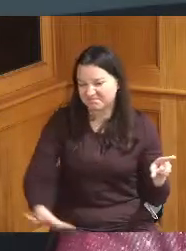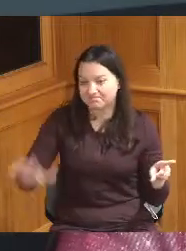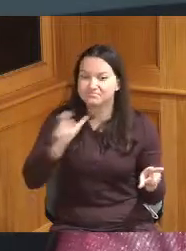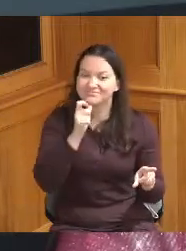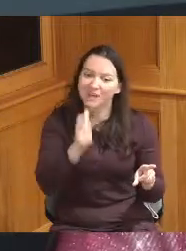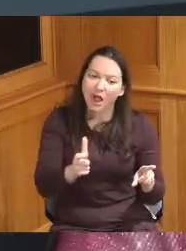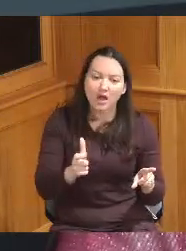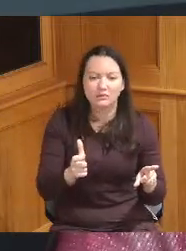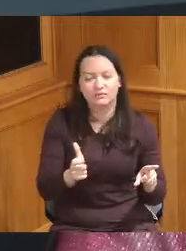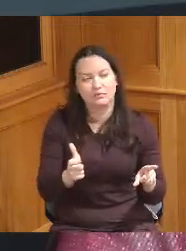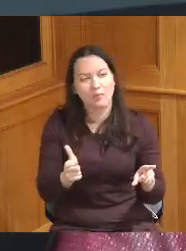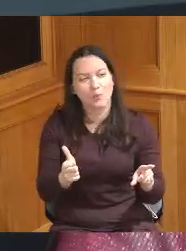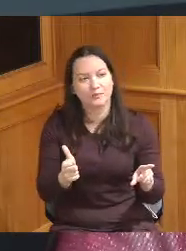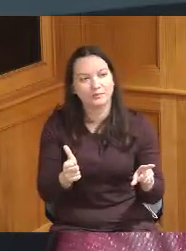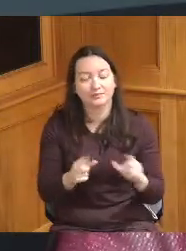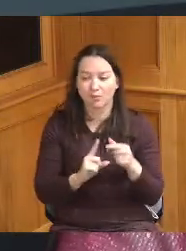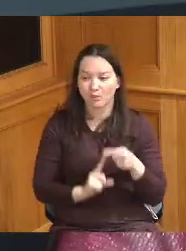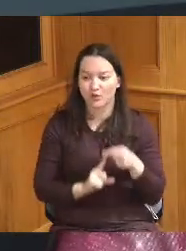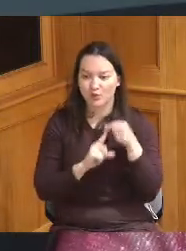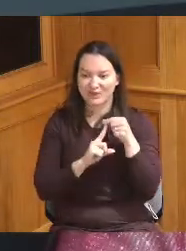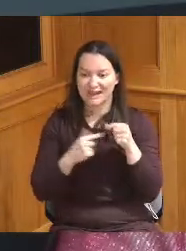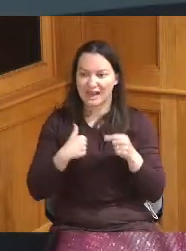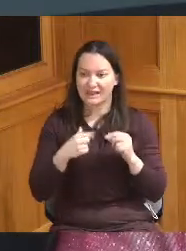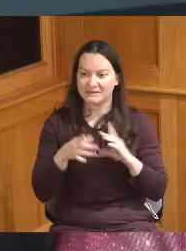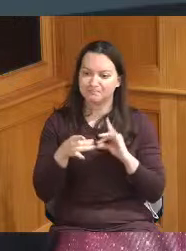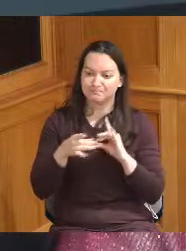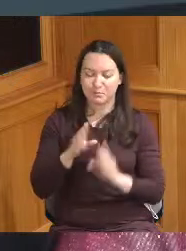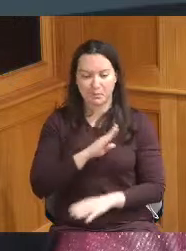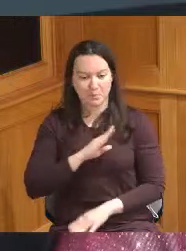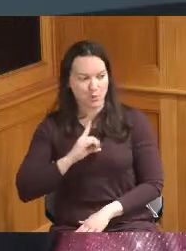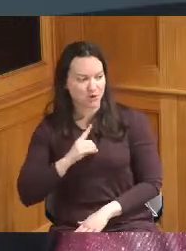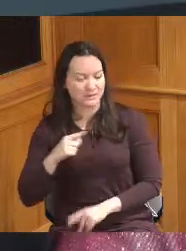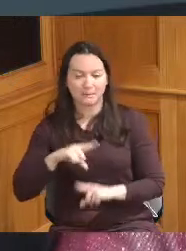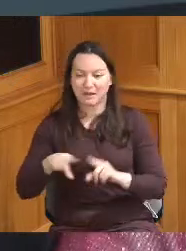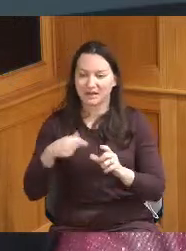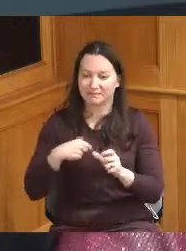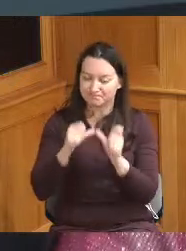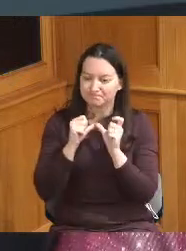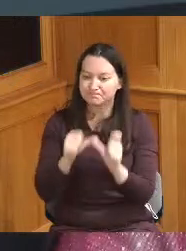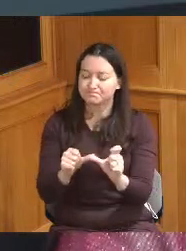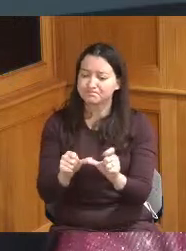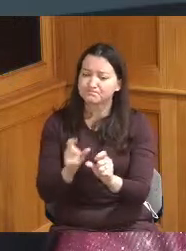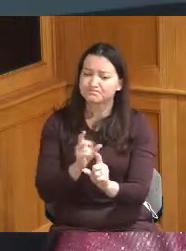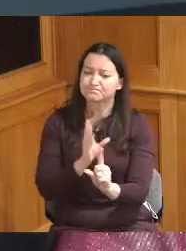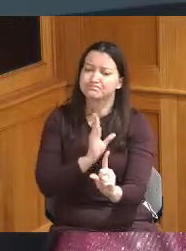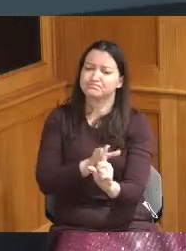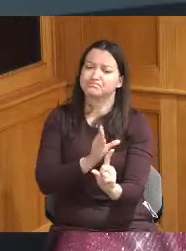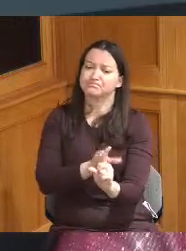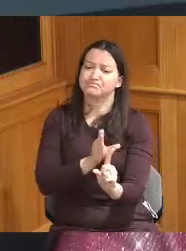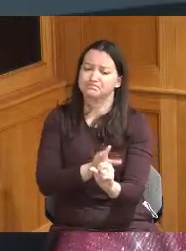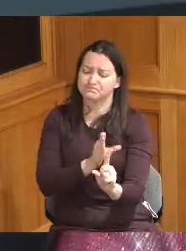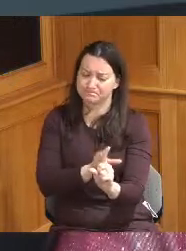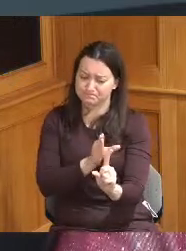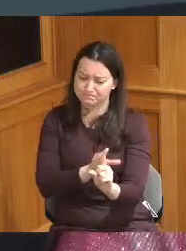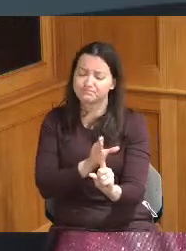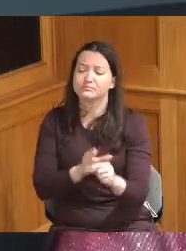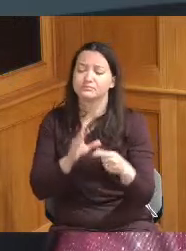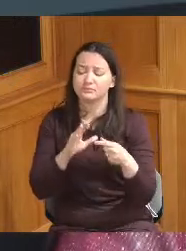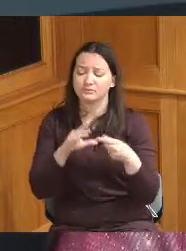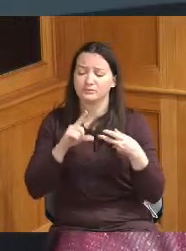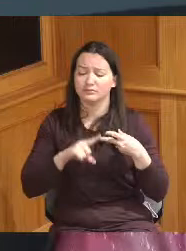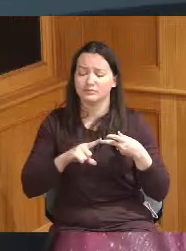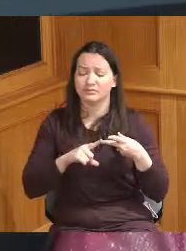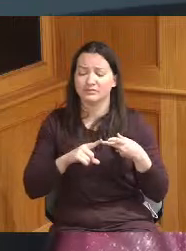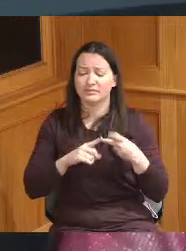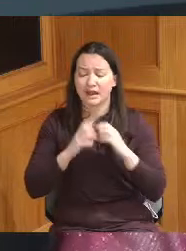really big that I think I need to let the board know, but I'll continue to participate in that. I also participate